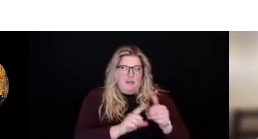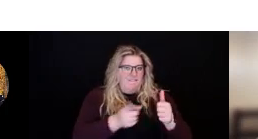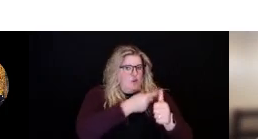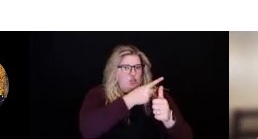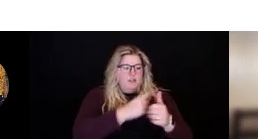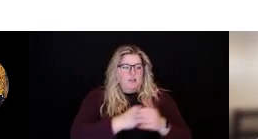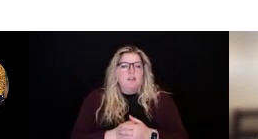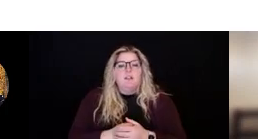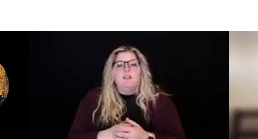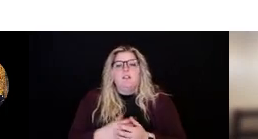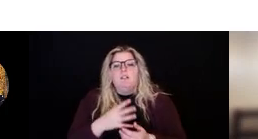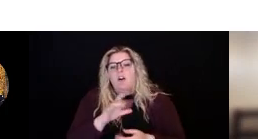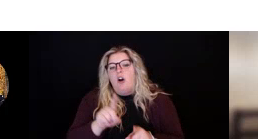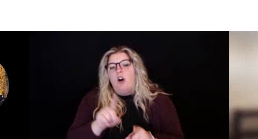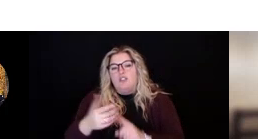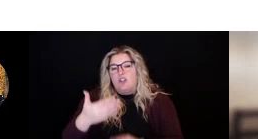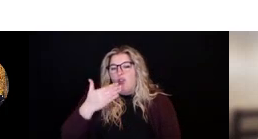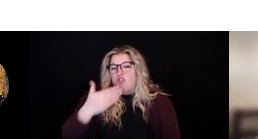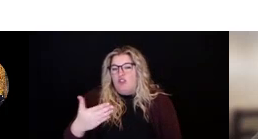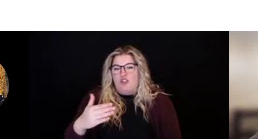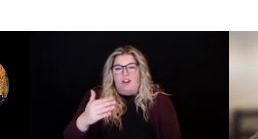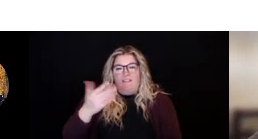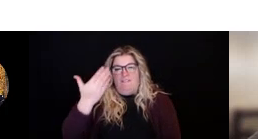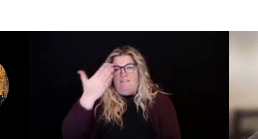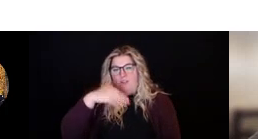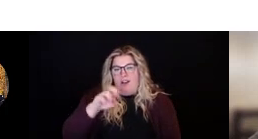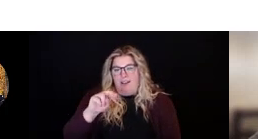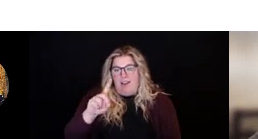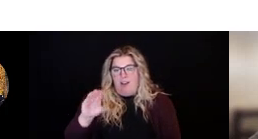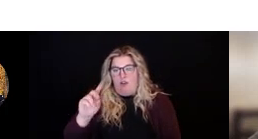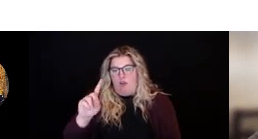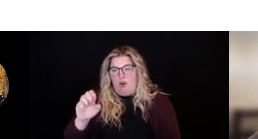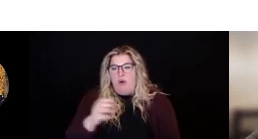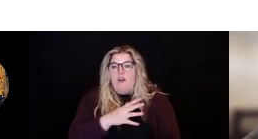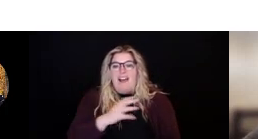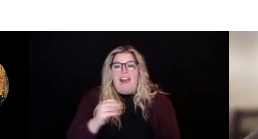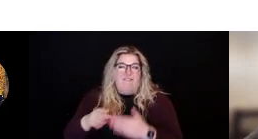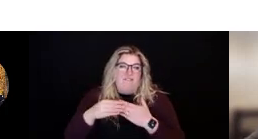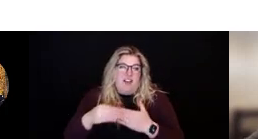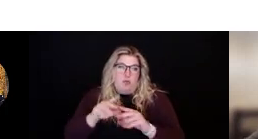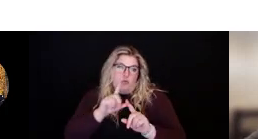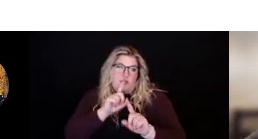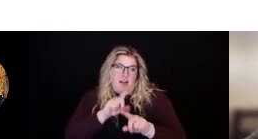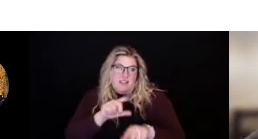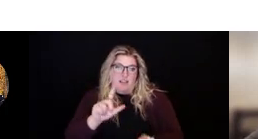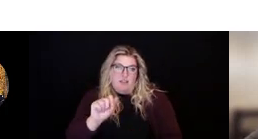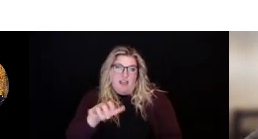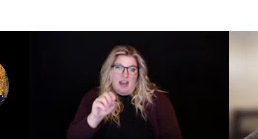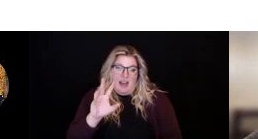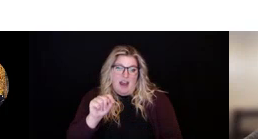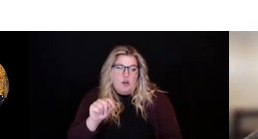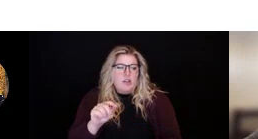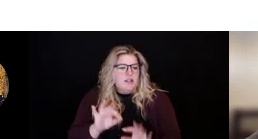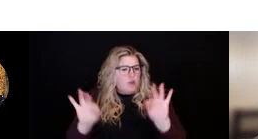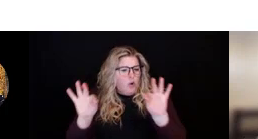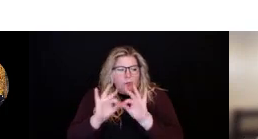Well-constructed front-end code and flexible, responsive layouts are critical to meeting